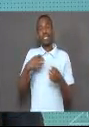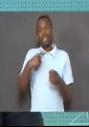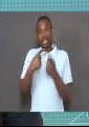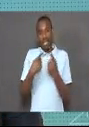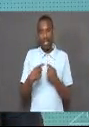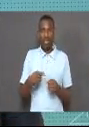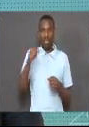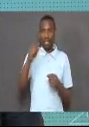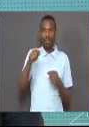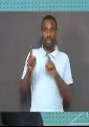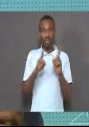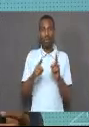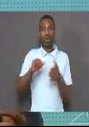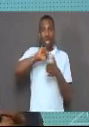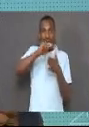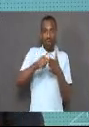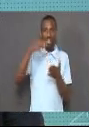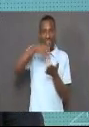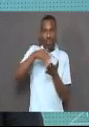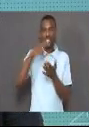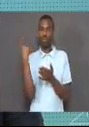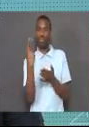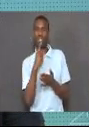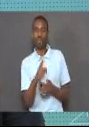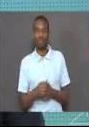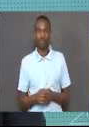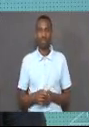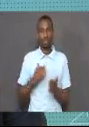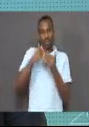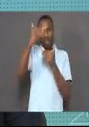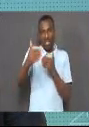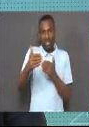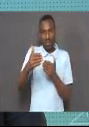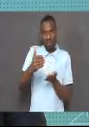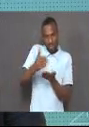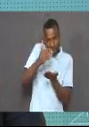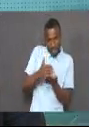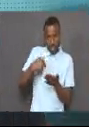and acceleration by using angular frequency.